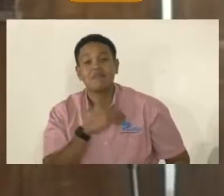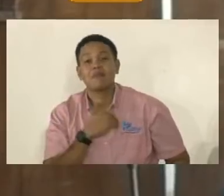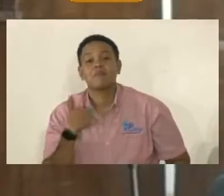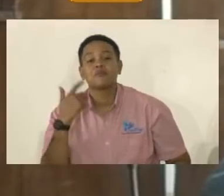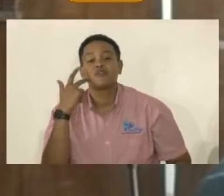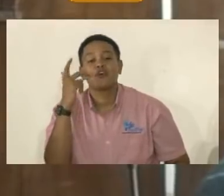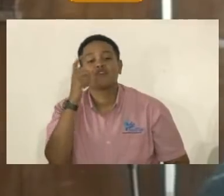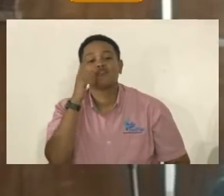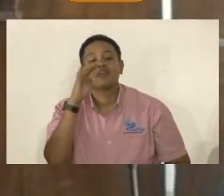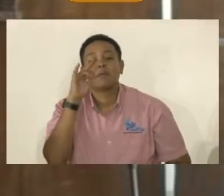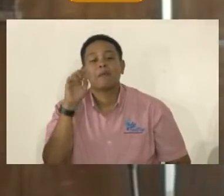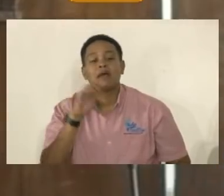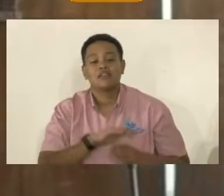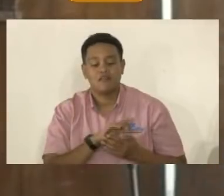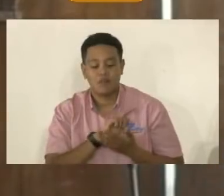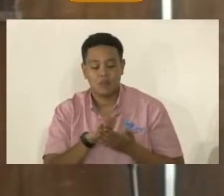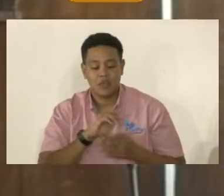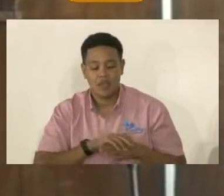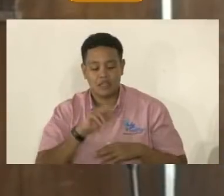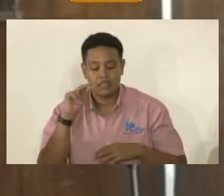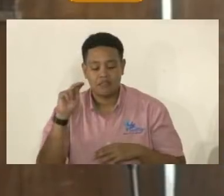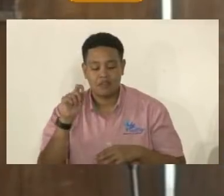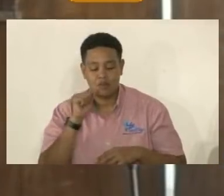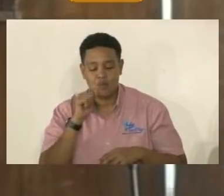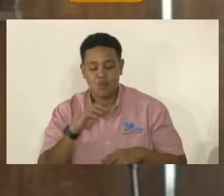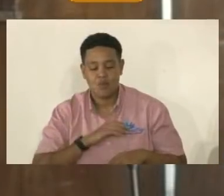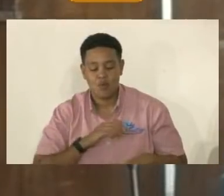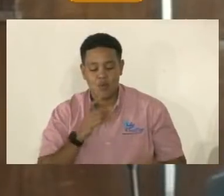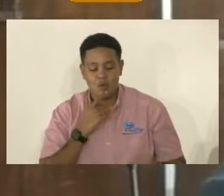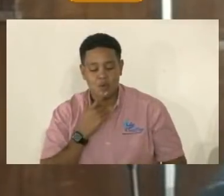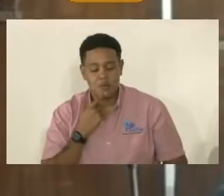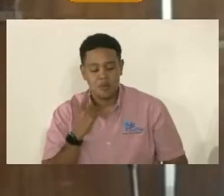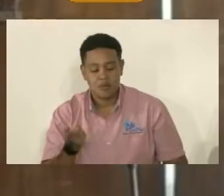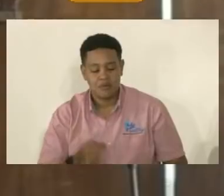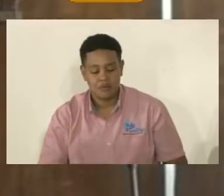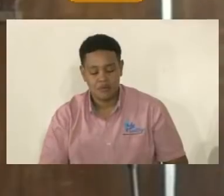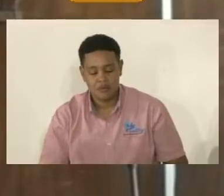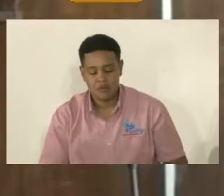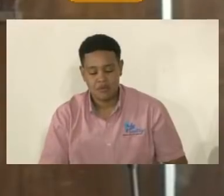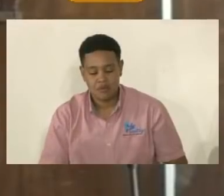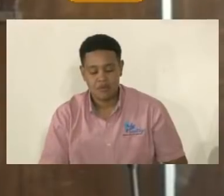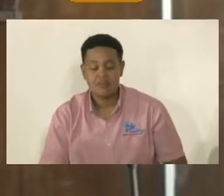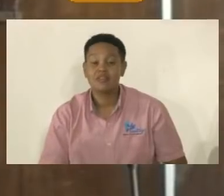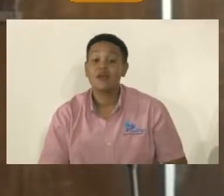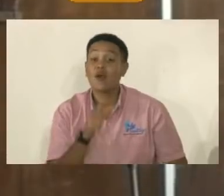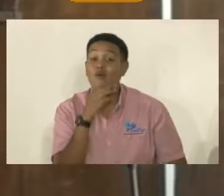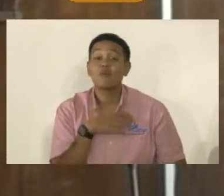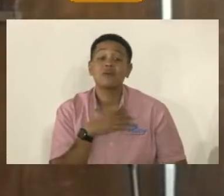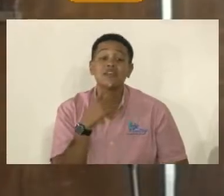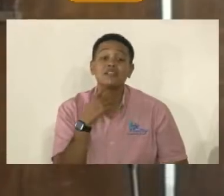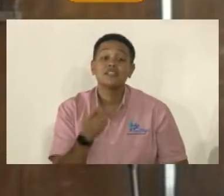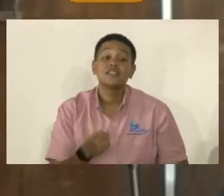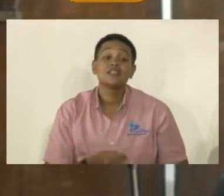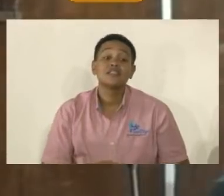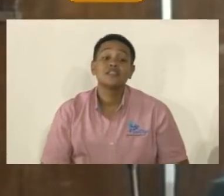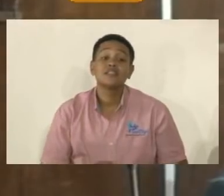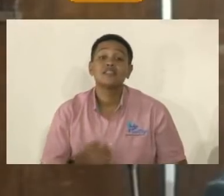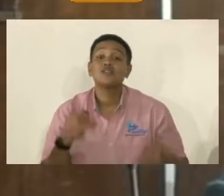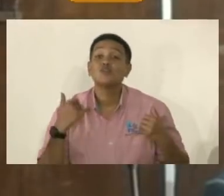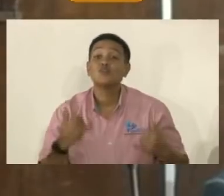Week on television, but it featured a woman saying that